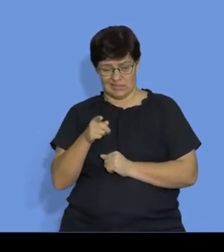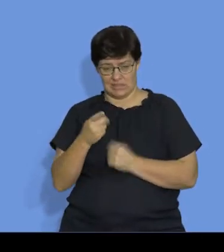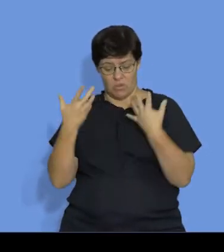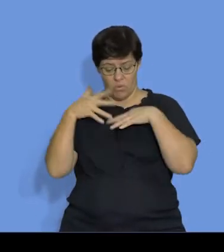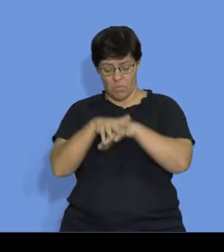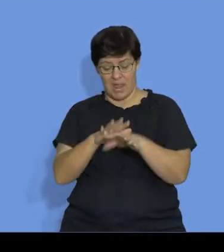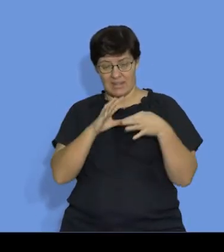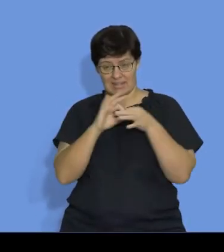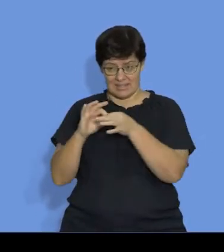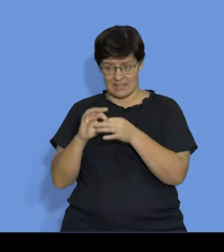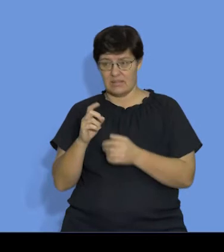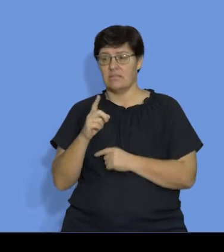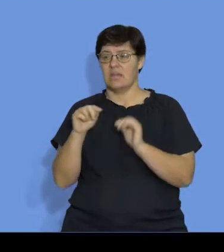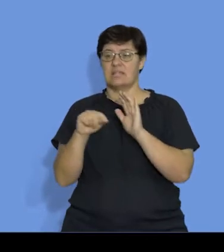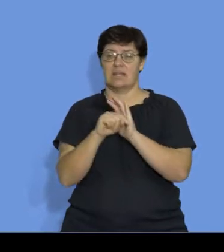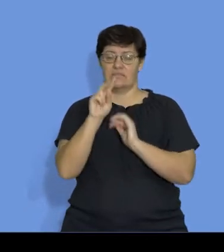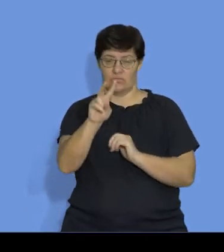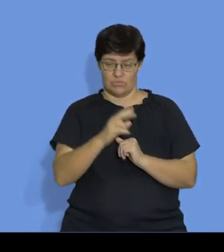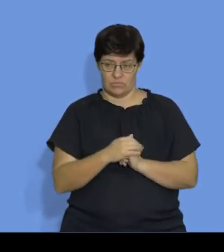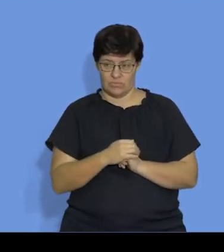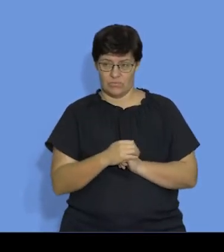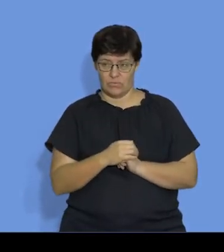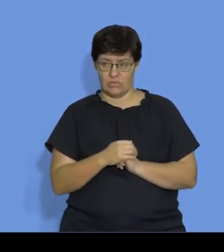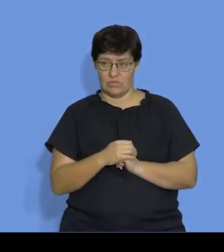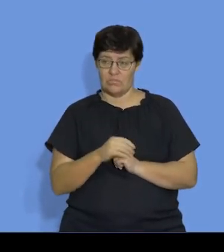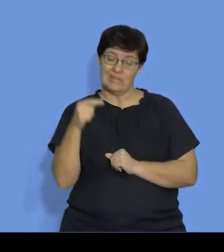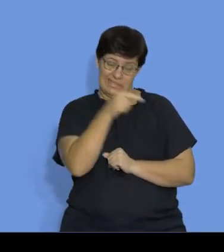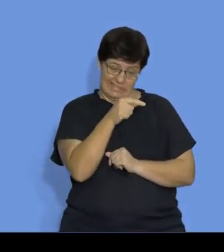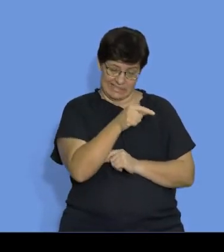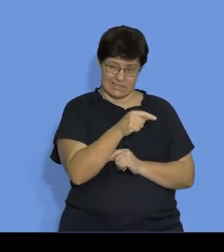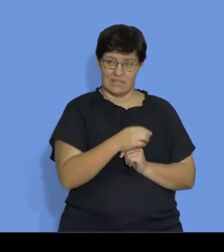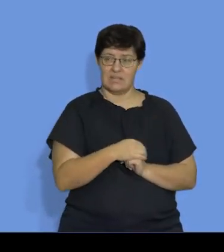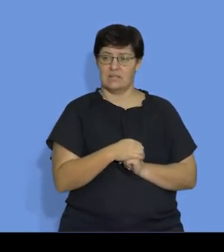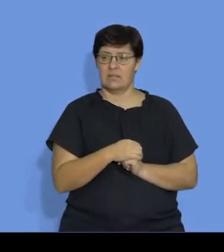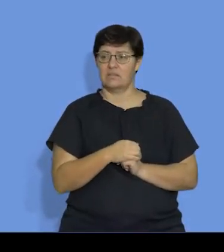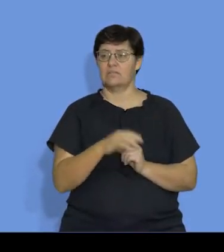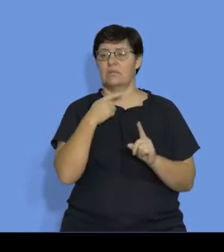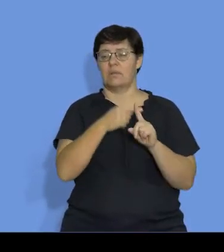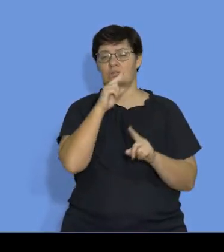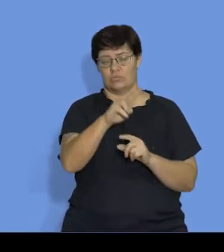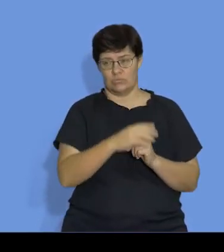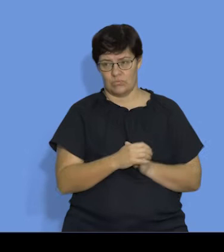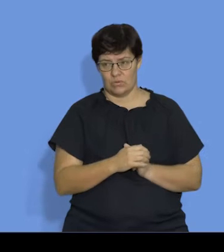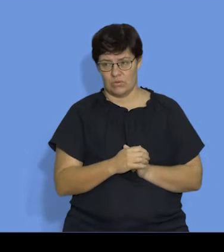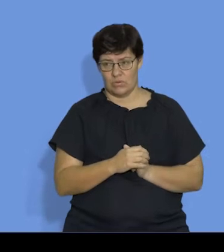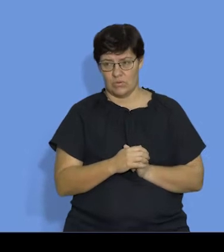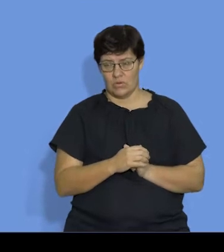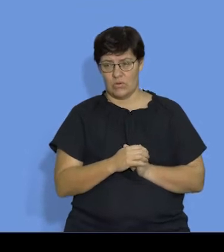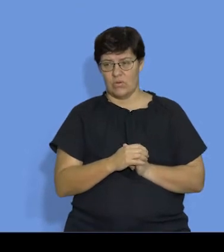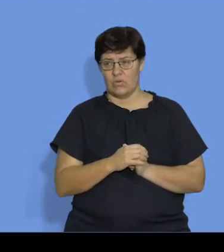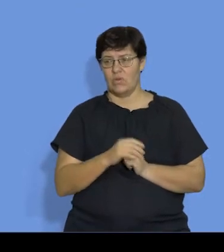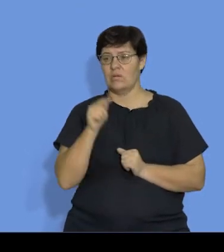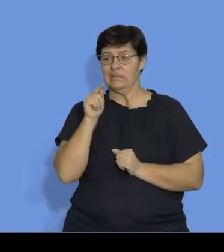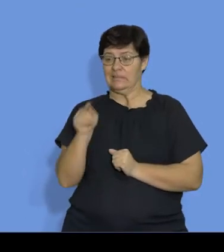form, it's -2. Then it means in this compound, nitrogen is +2, right? Hydrogen in